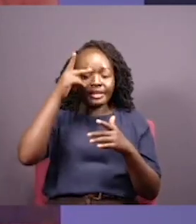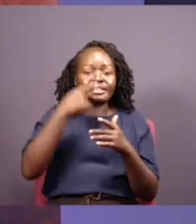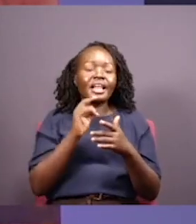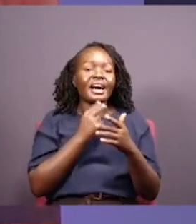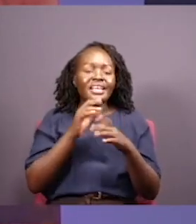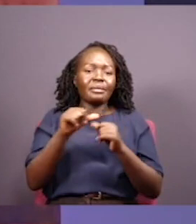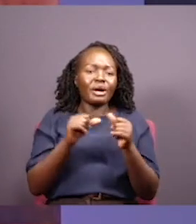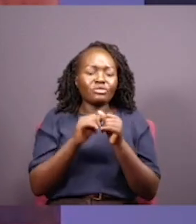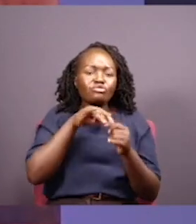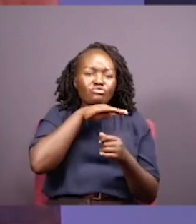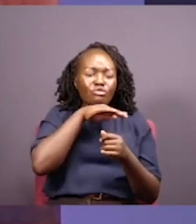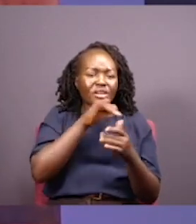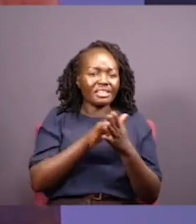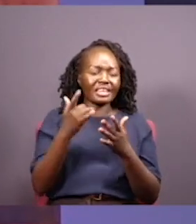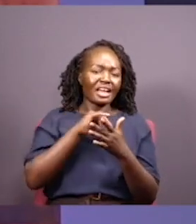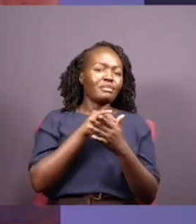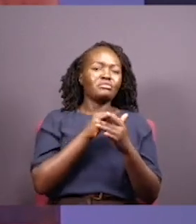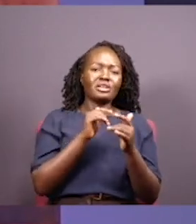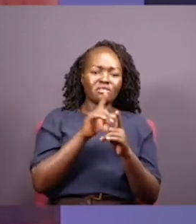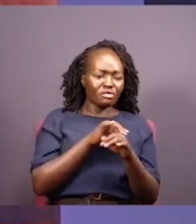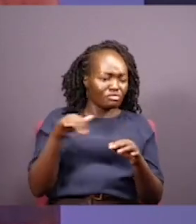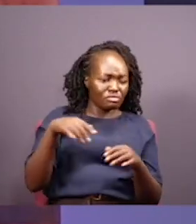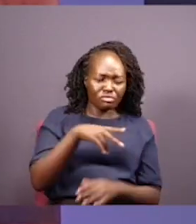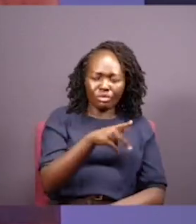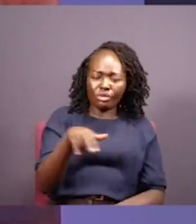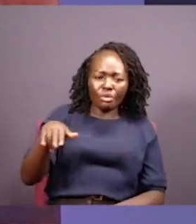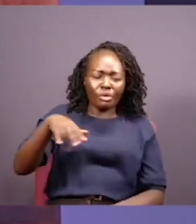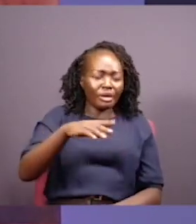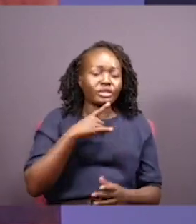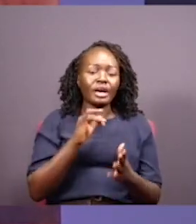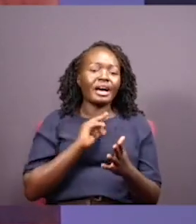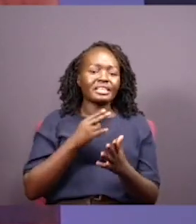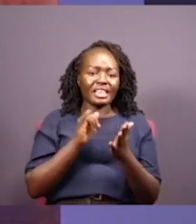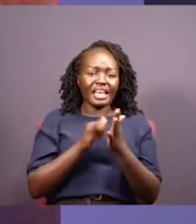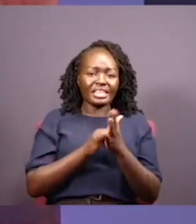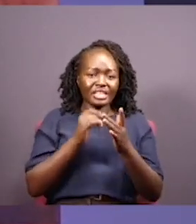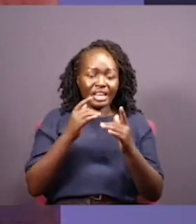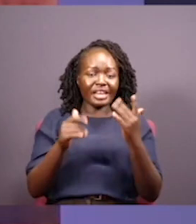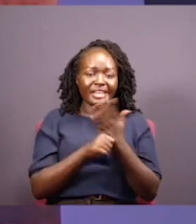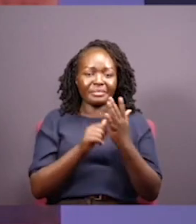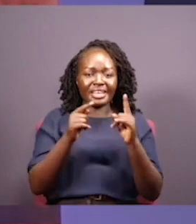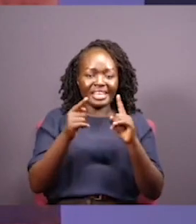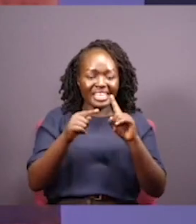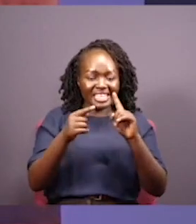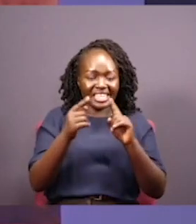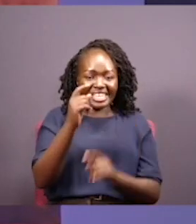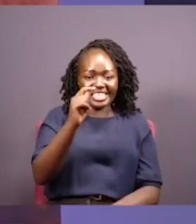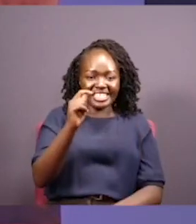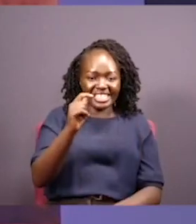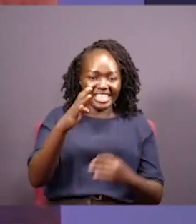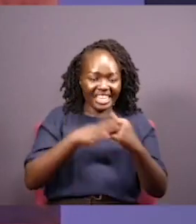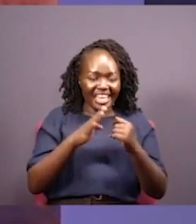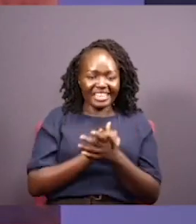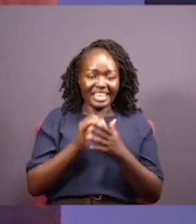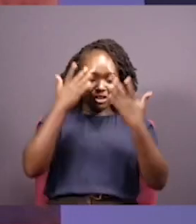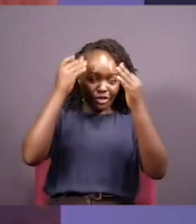would roam the countryside. They used to tell us that those dogs were called T9s. I don't know whether those were real animals or whether